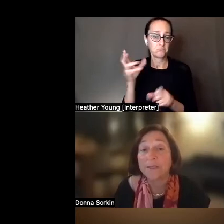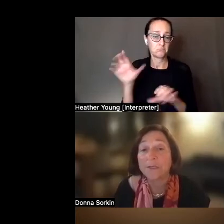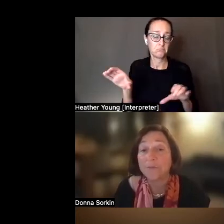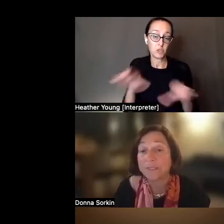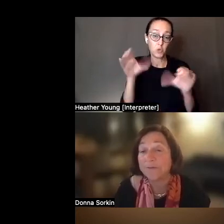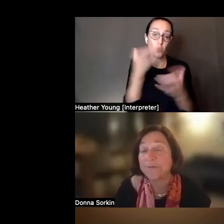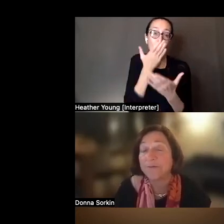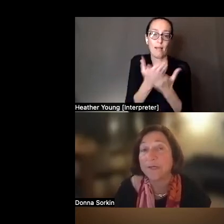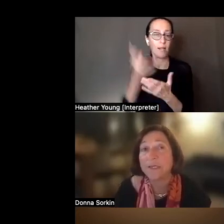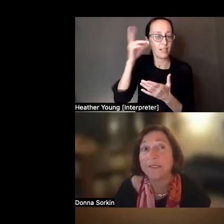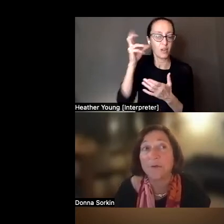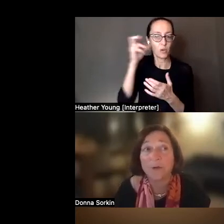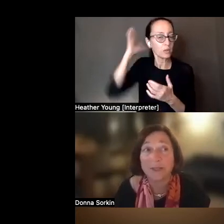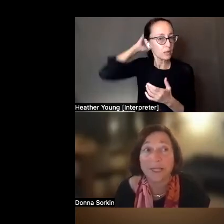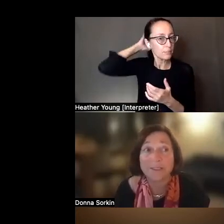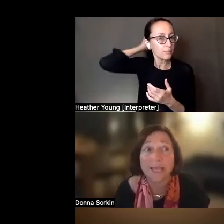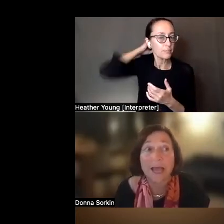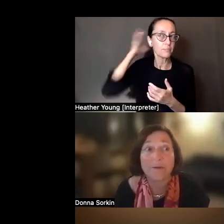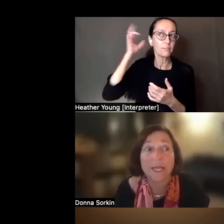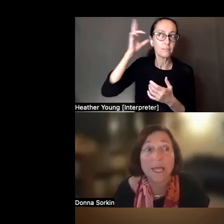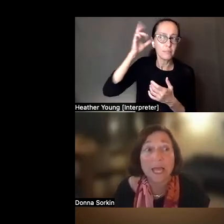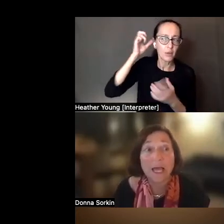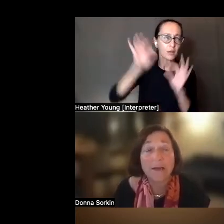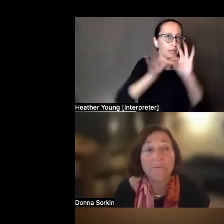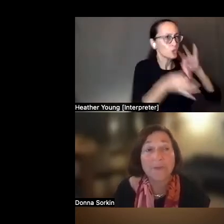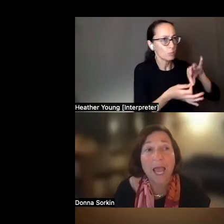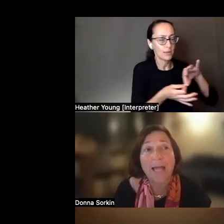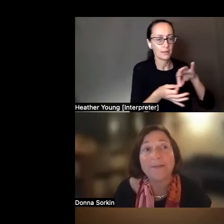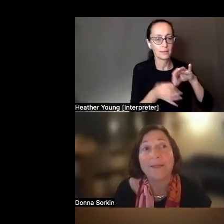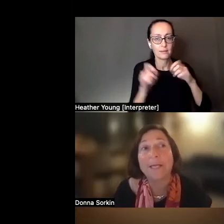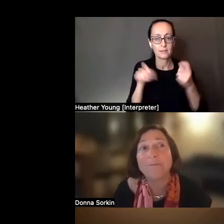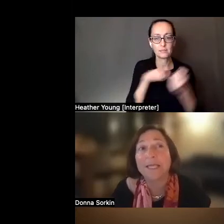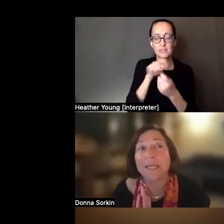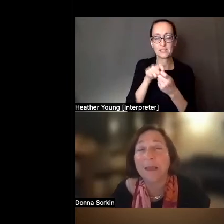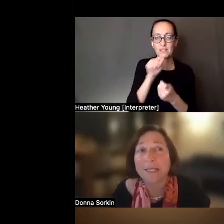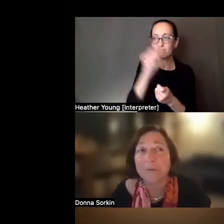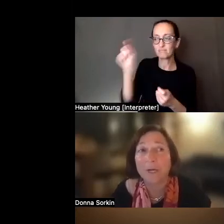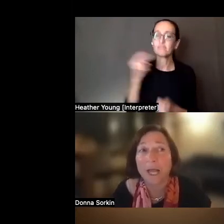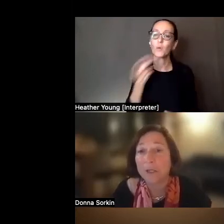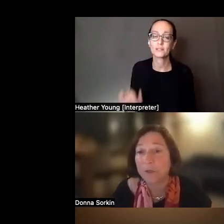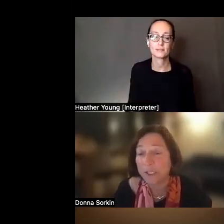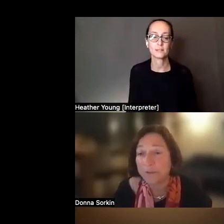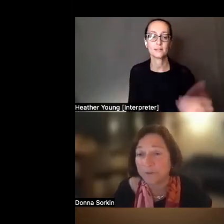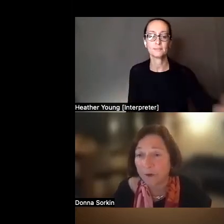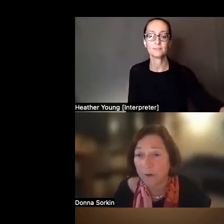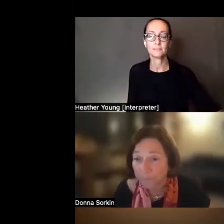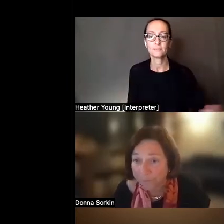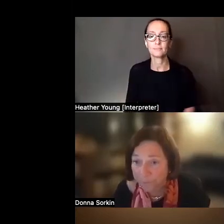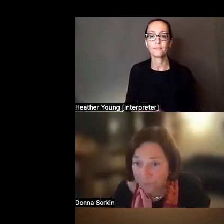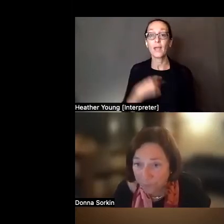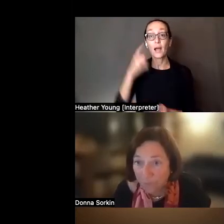in terms of interpreting that sound. I think I'm thinking back to when I learned to use the